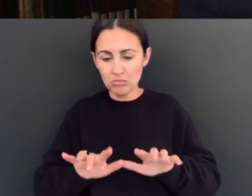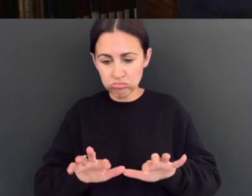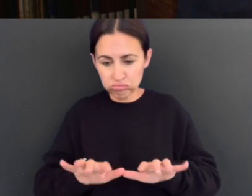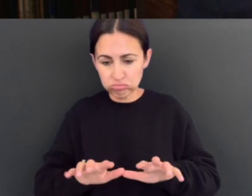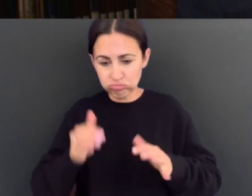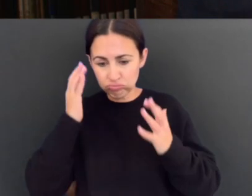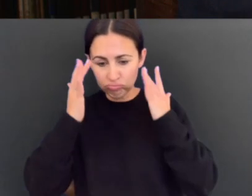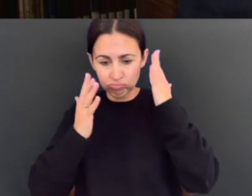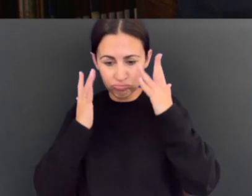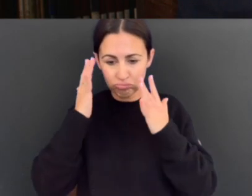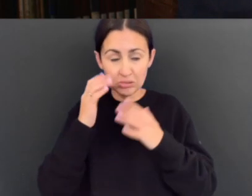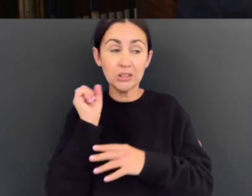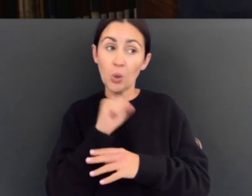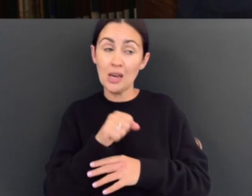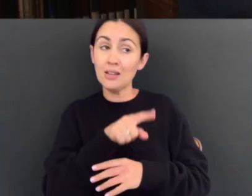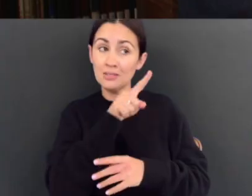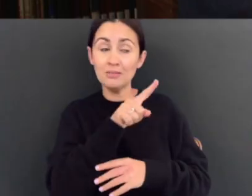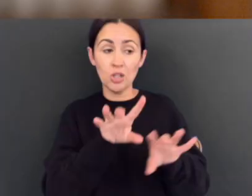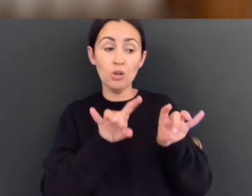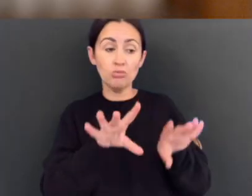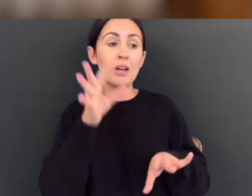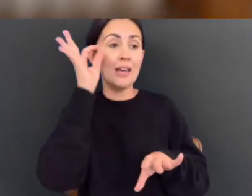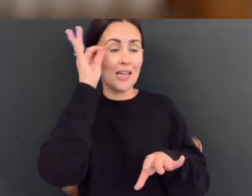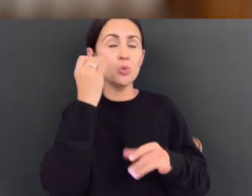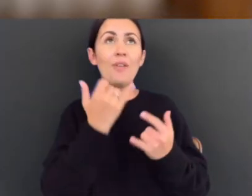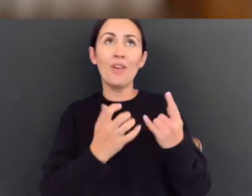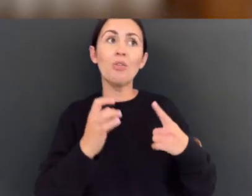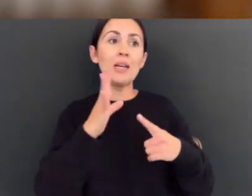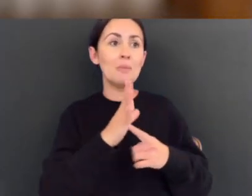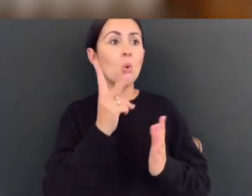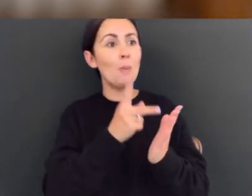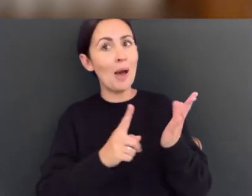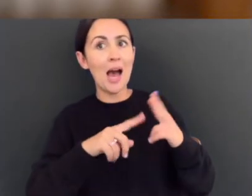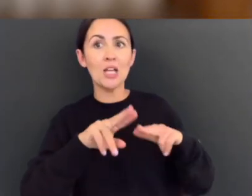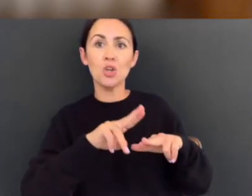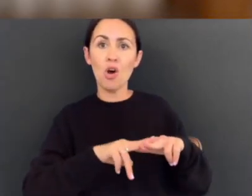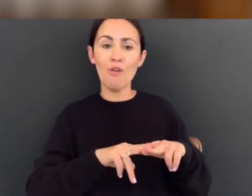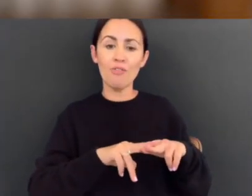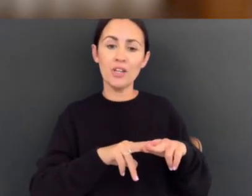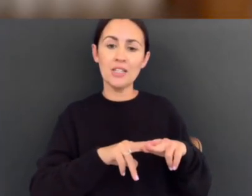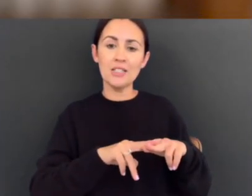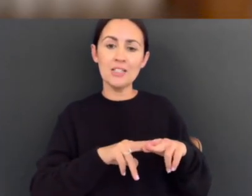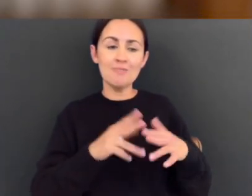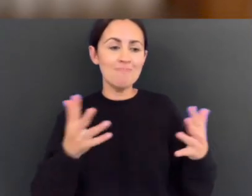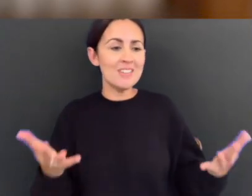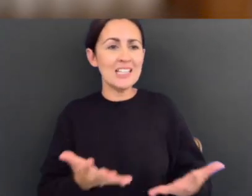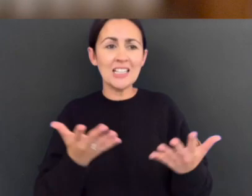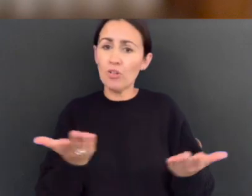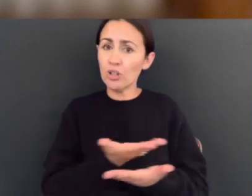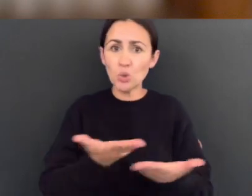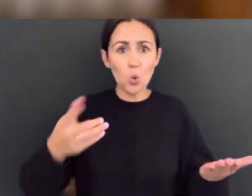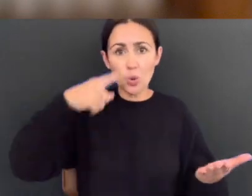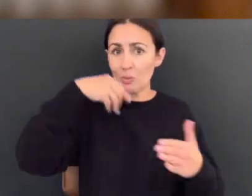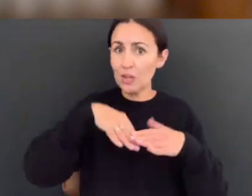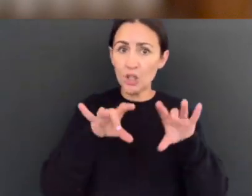think the Australia Council has been an important part in fostering a literary culture or you know,